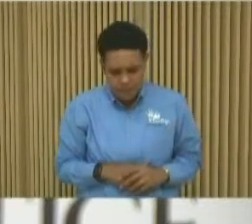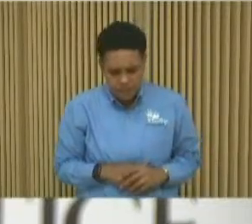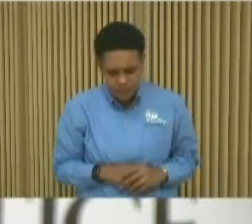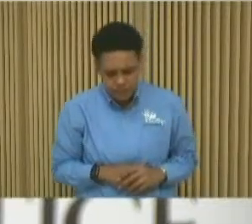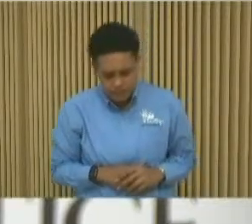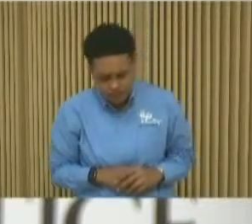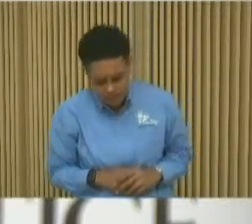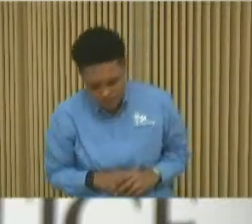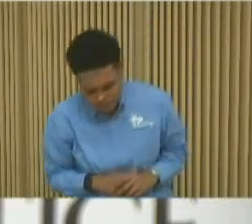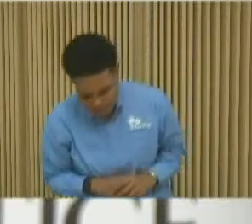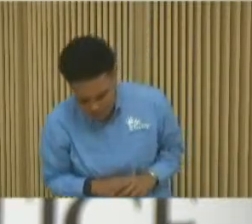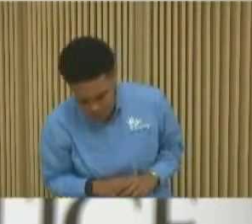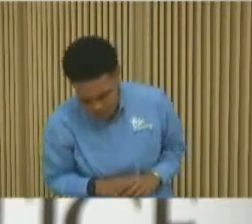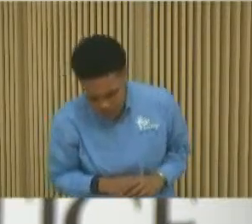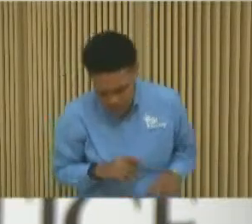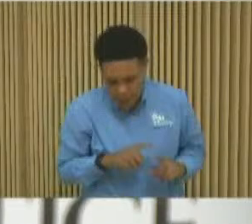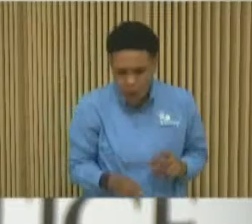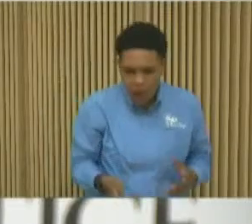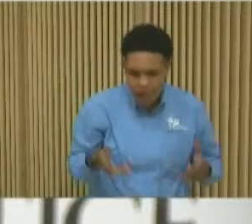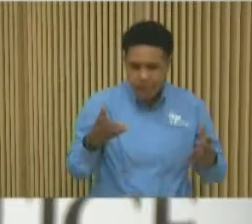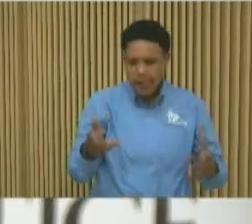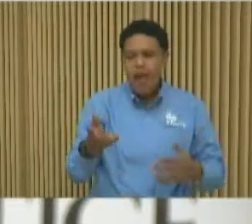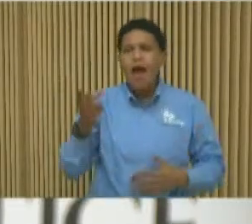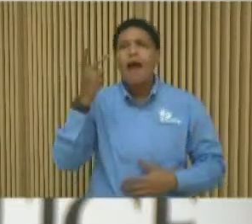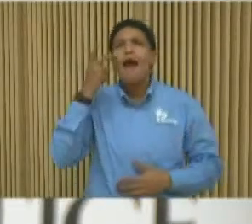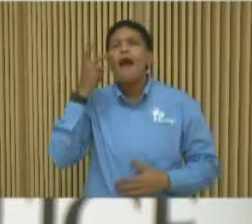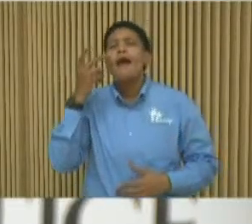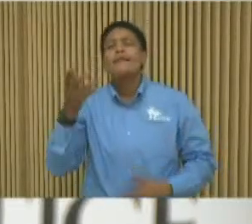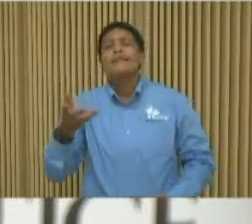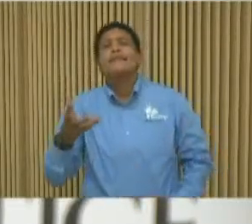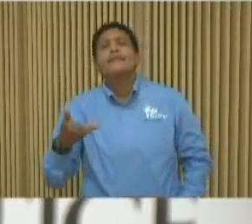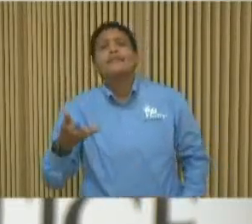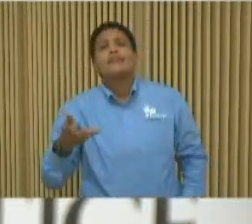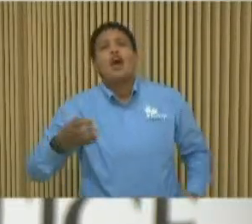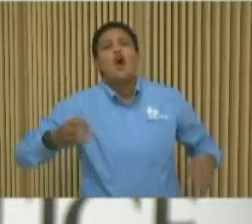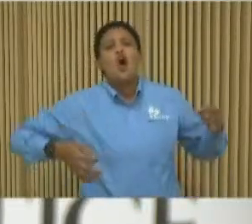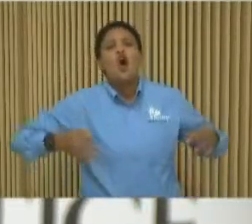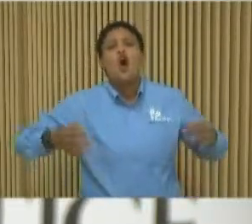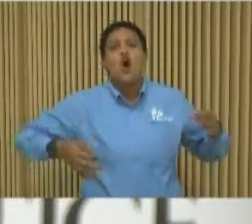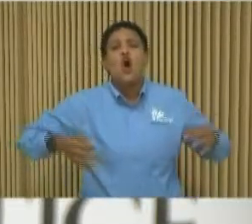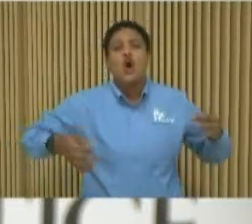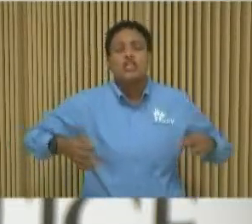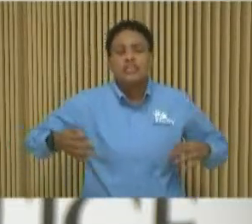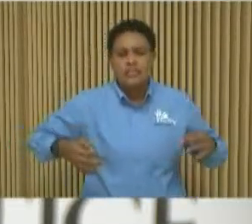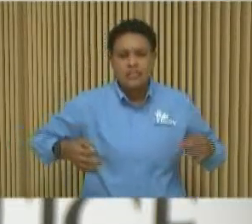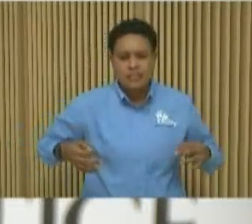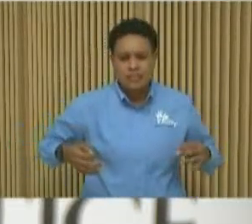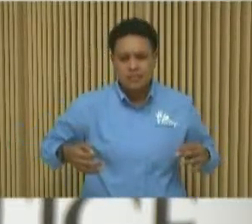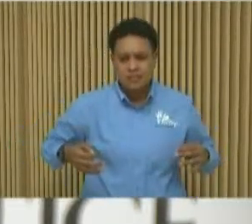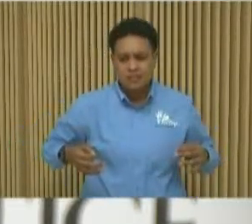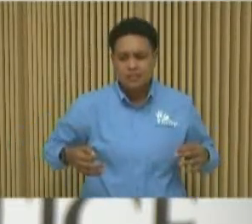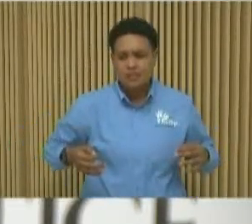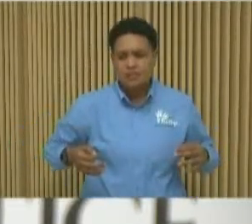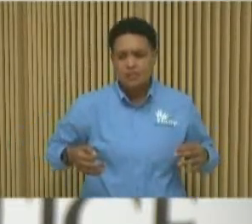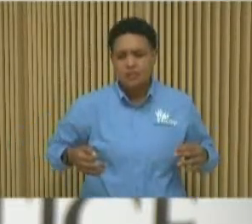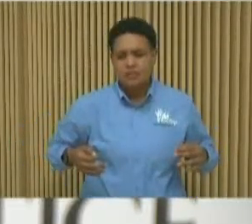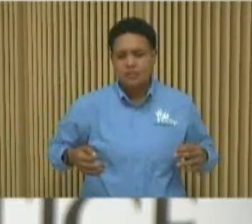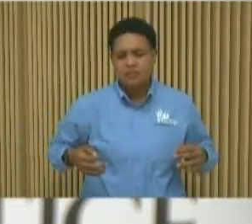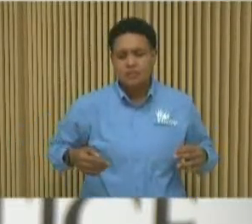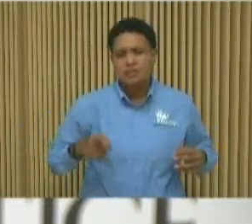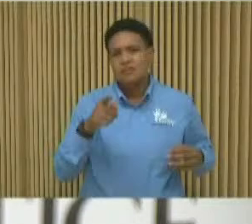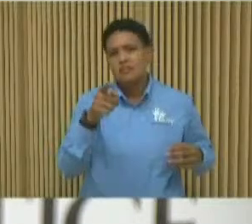even on the doorsteps of the courthouse, one can